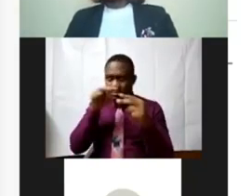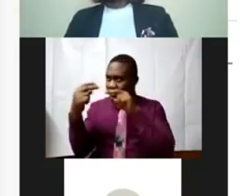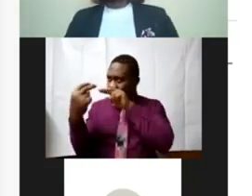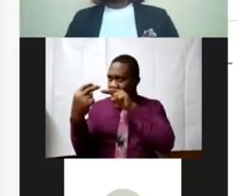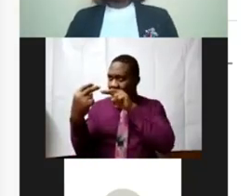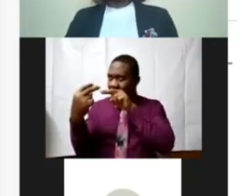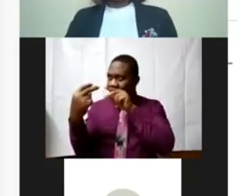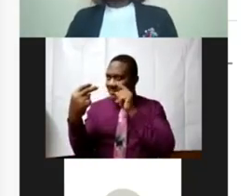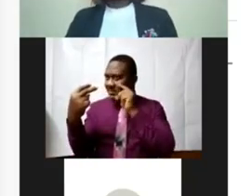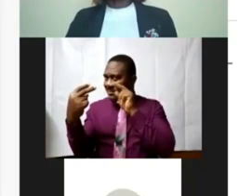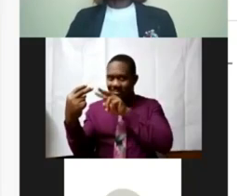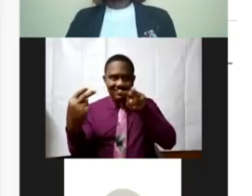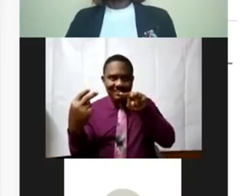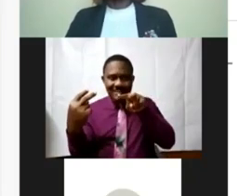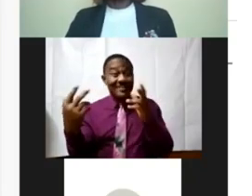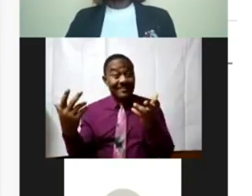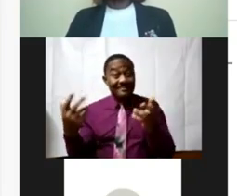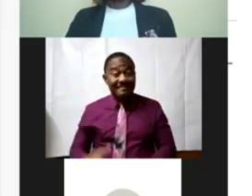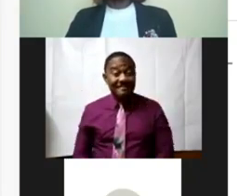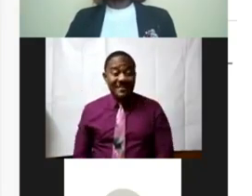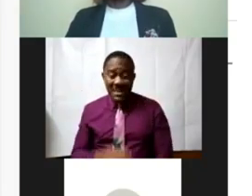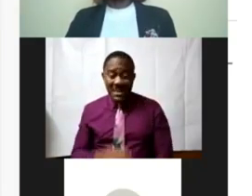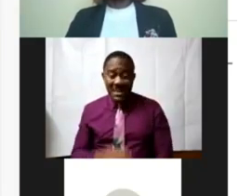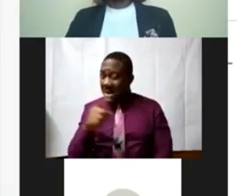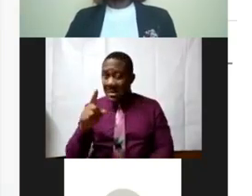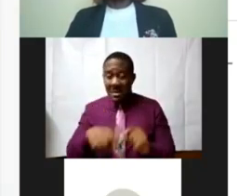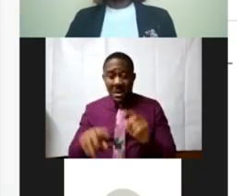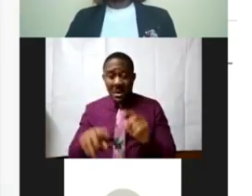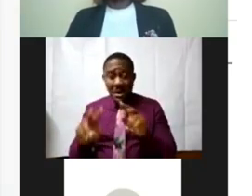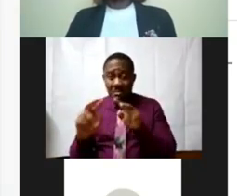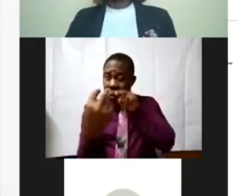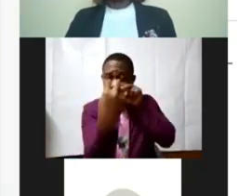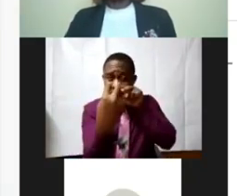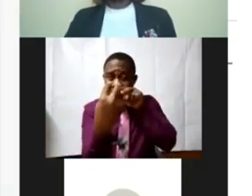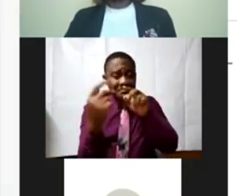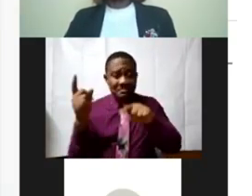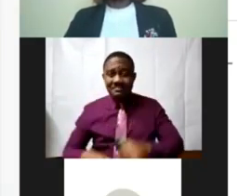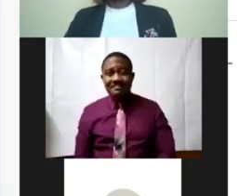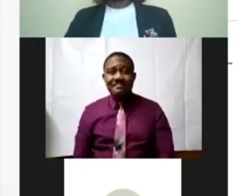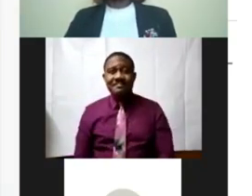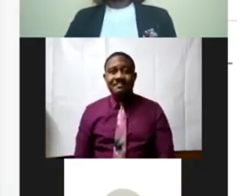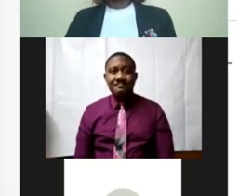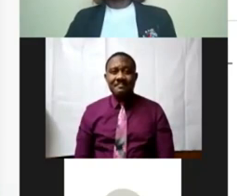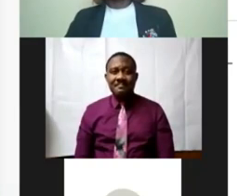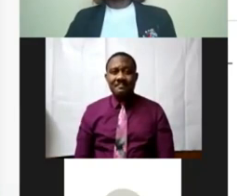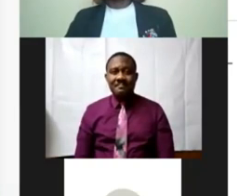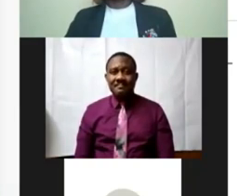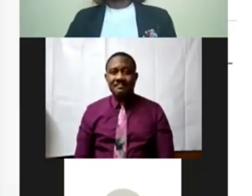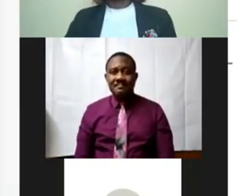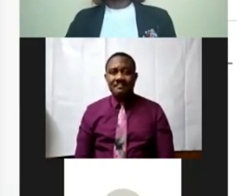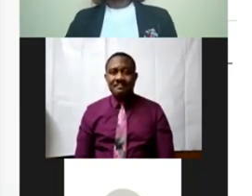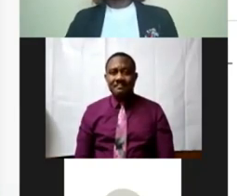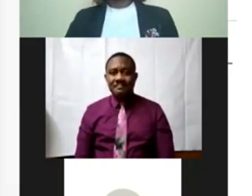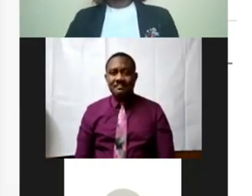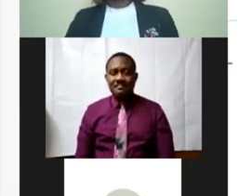Sometimes they appear to be rude or uninterested in people, which is not the case. When they don't show interest on